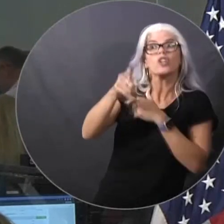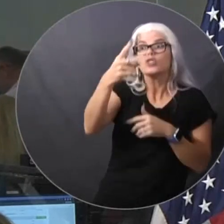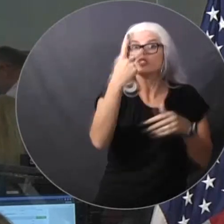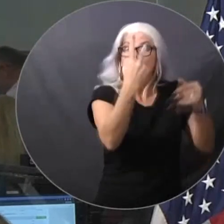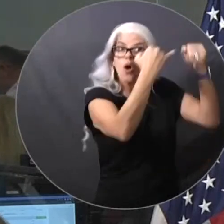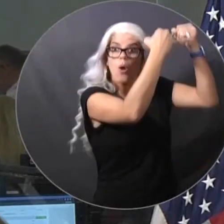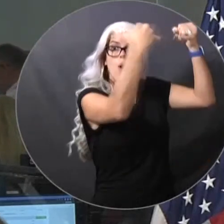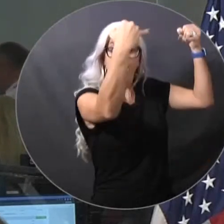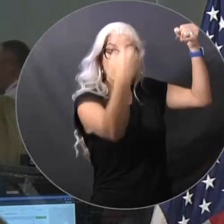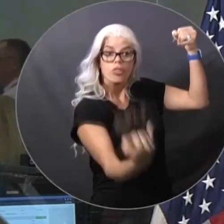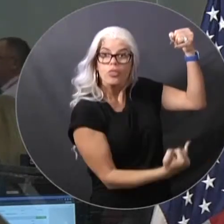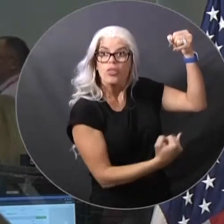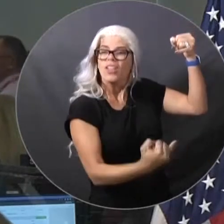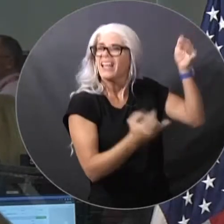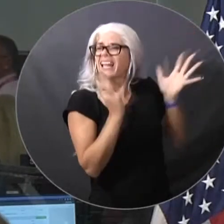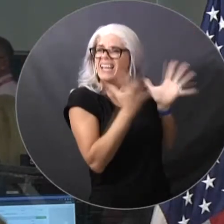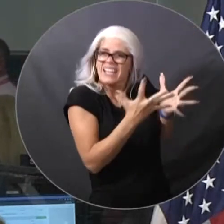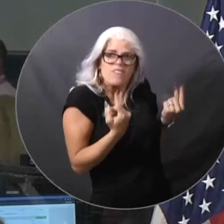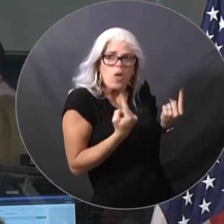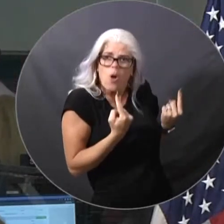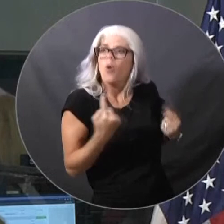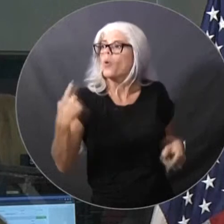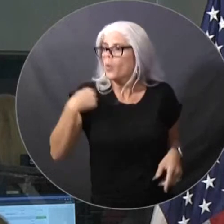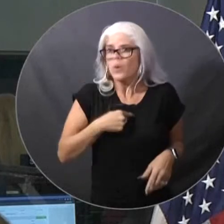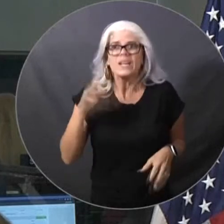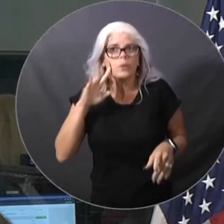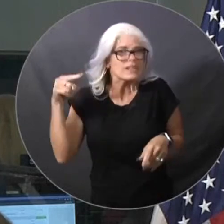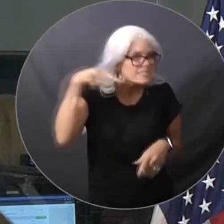as it's safe to go and clear the roadways,